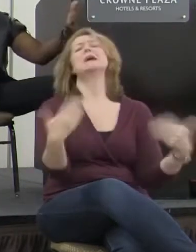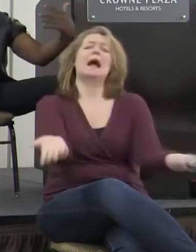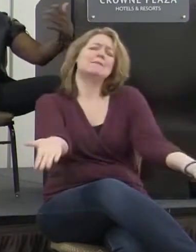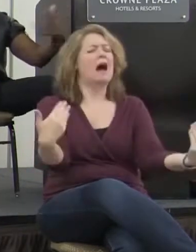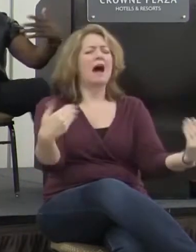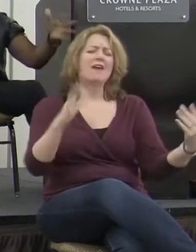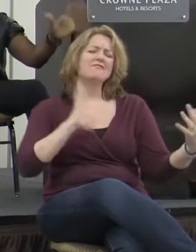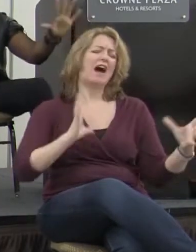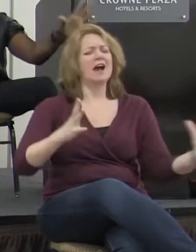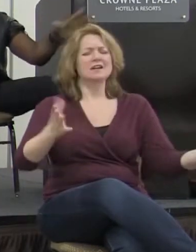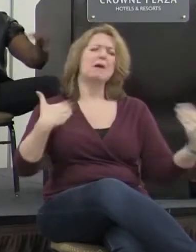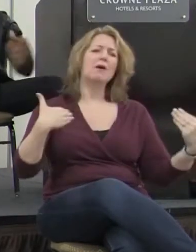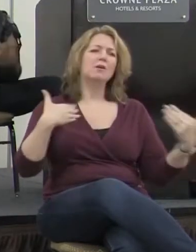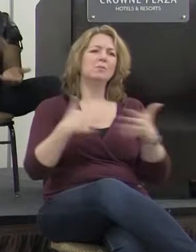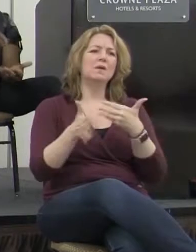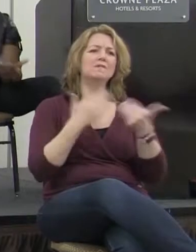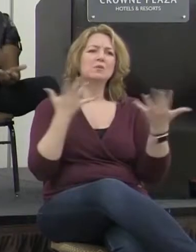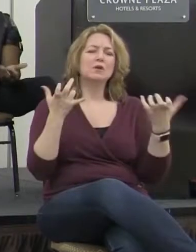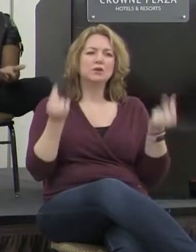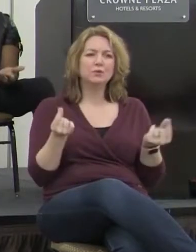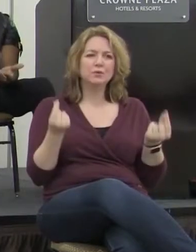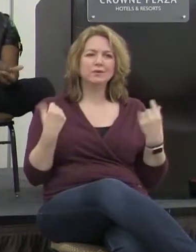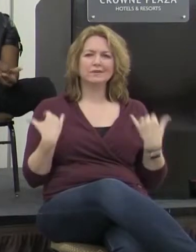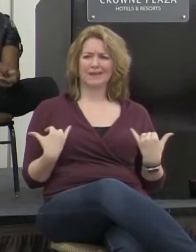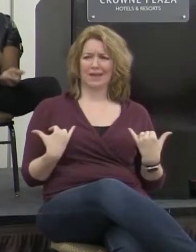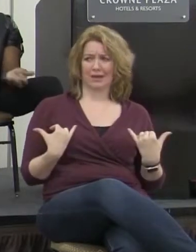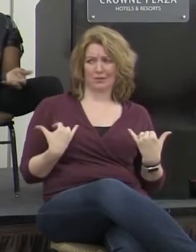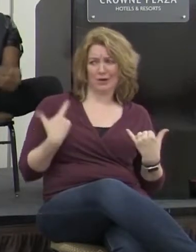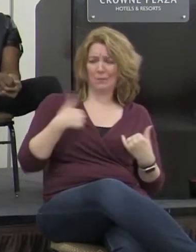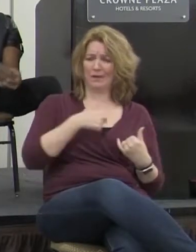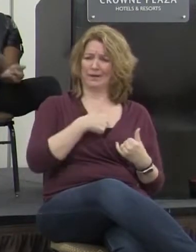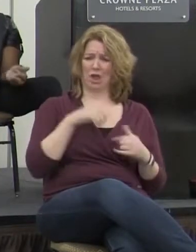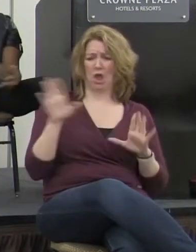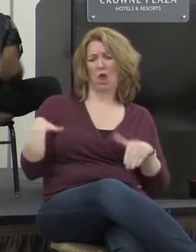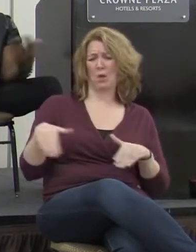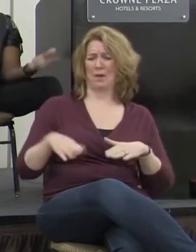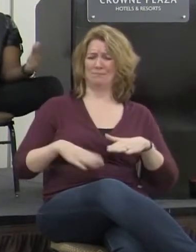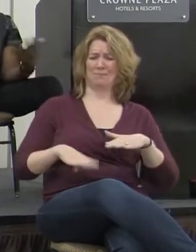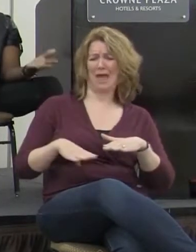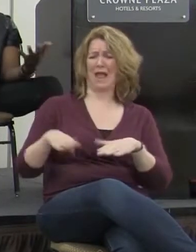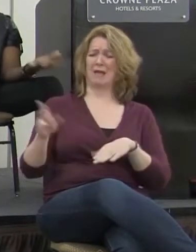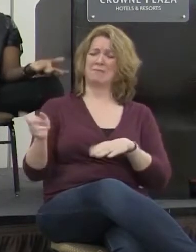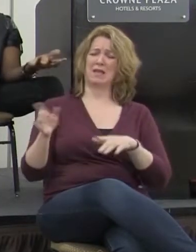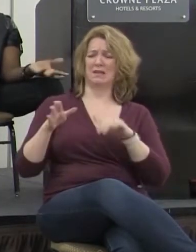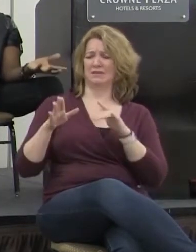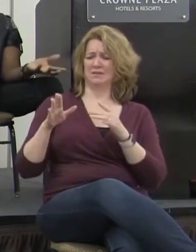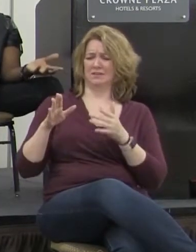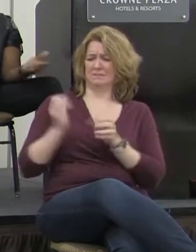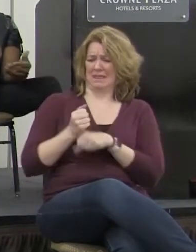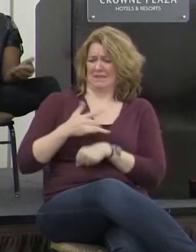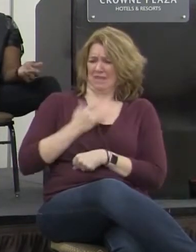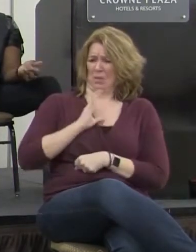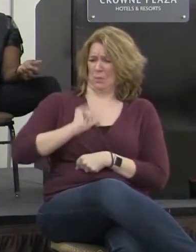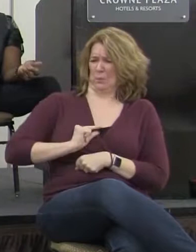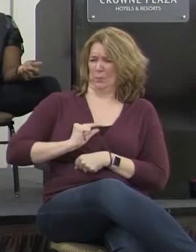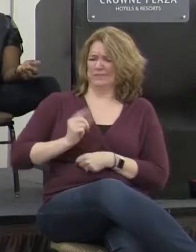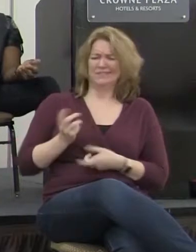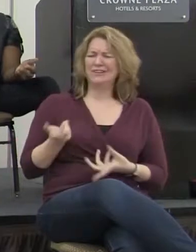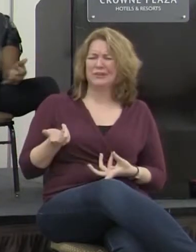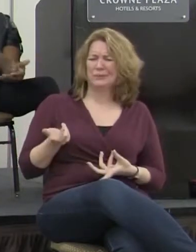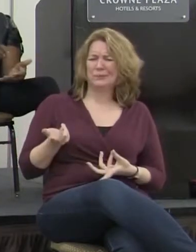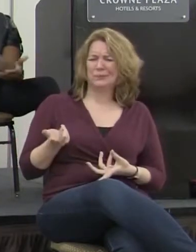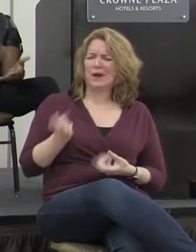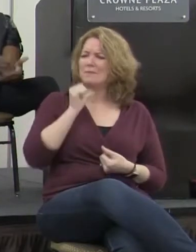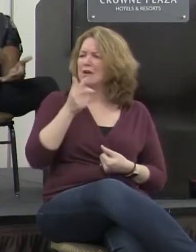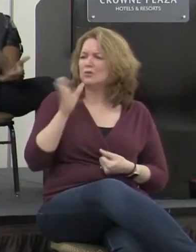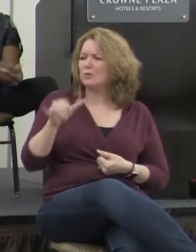can do that. Yeah, you can do whatever you want. And now we're shaming people about being bottoms, and then and this goes on and on and on about that. And I'm not going to